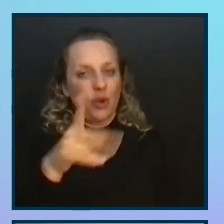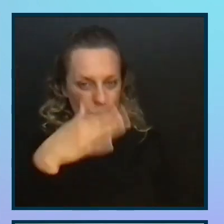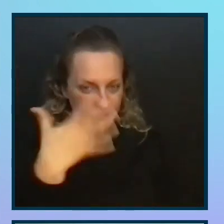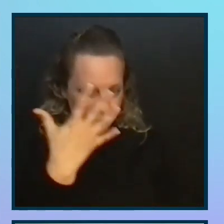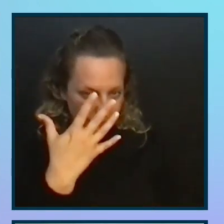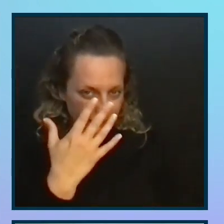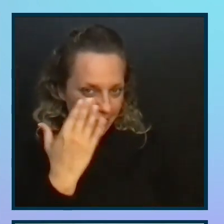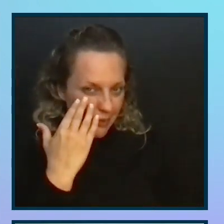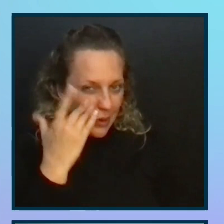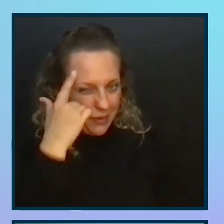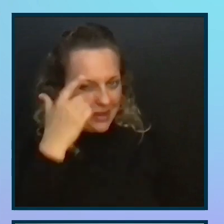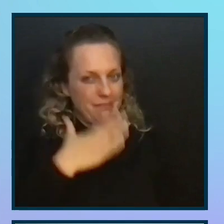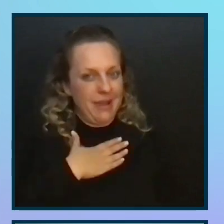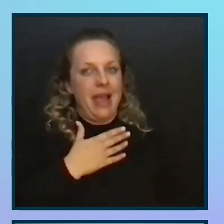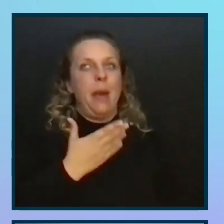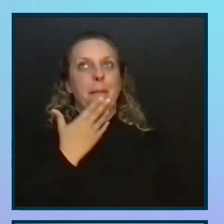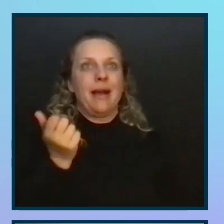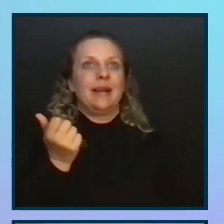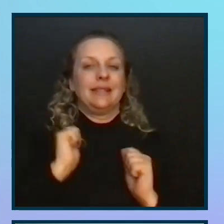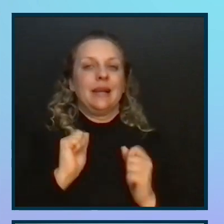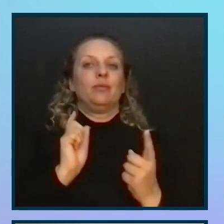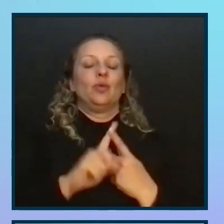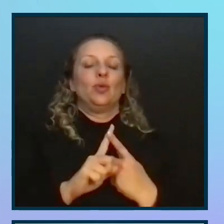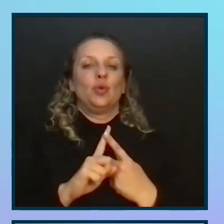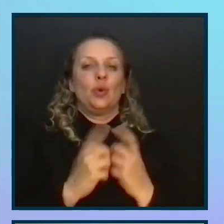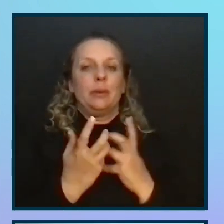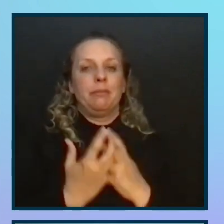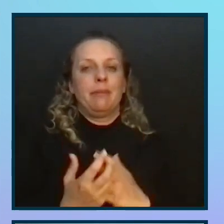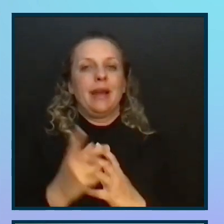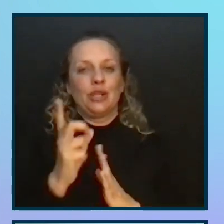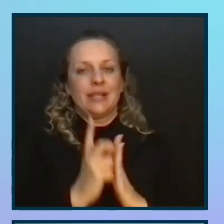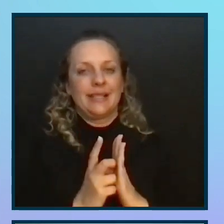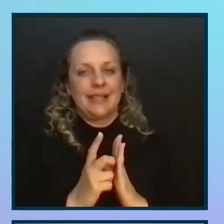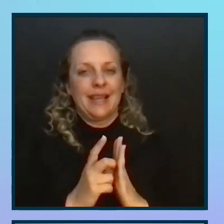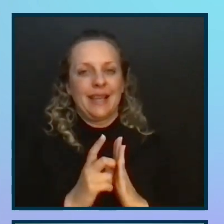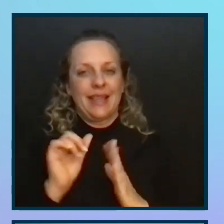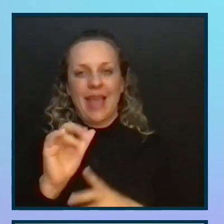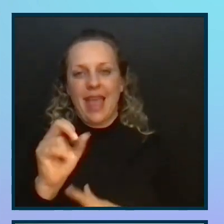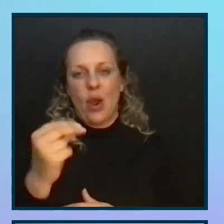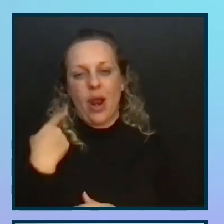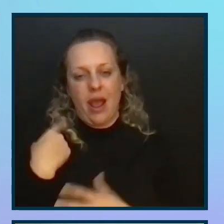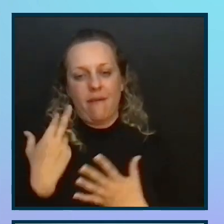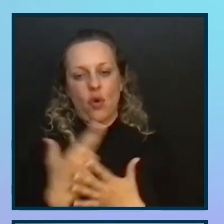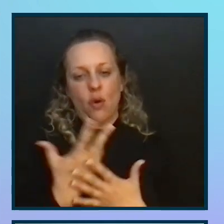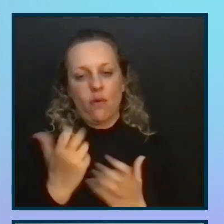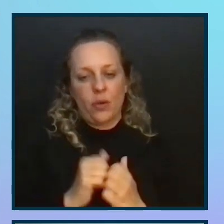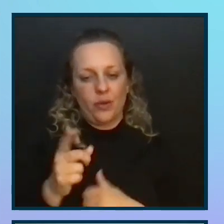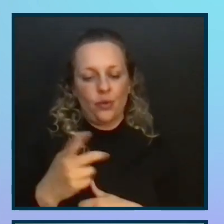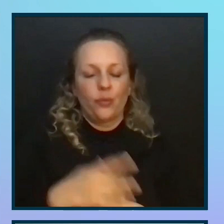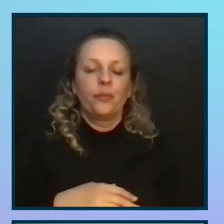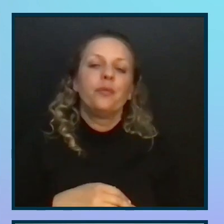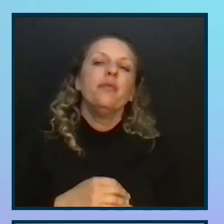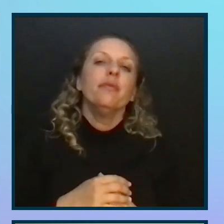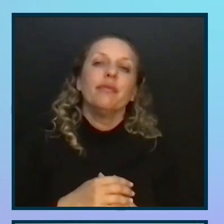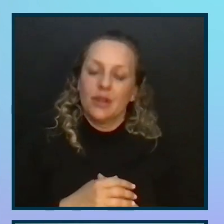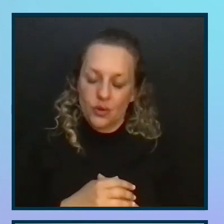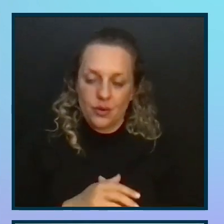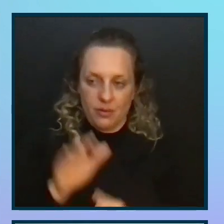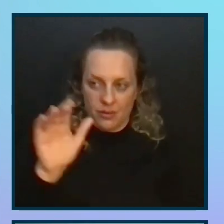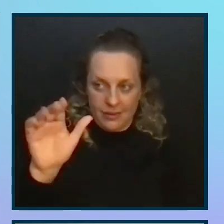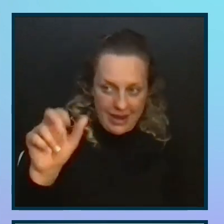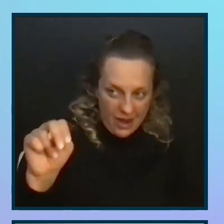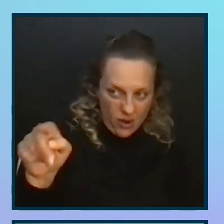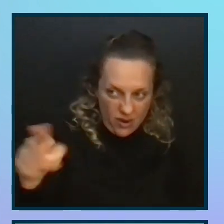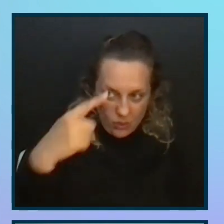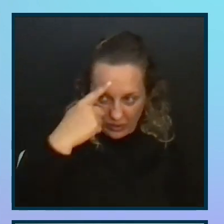is my best attempt to match the designs that Aaron and I have gone over already with you. So Aaron,